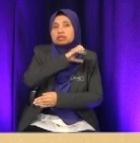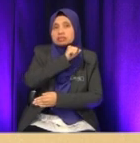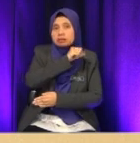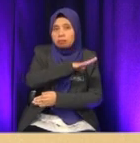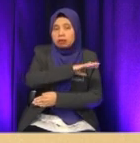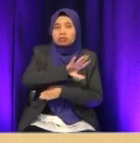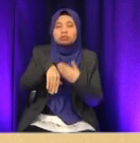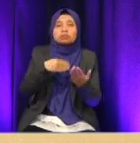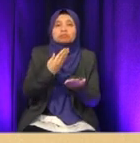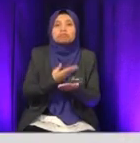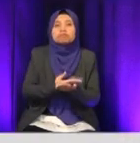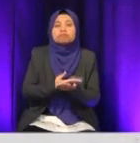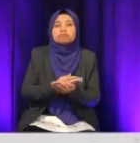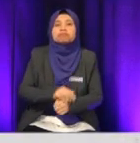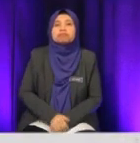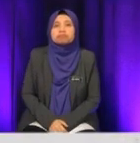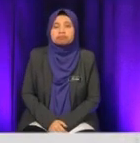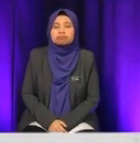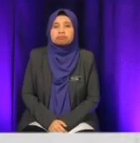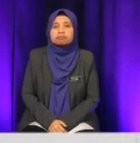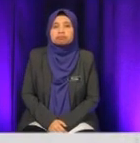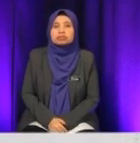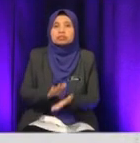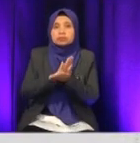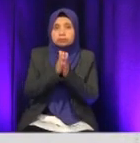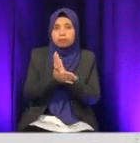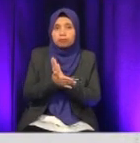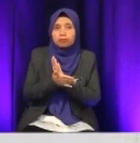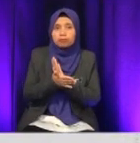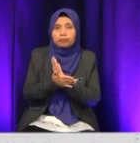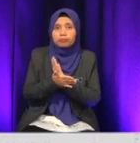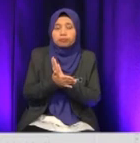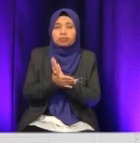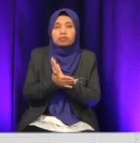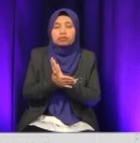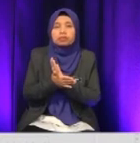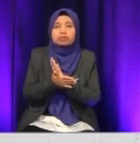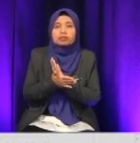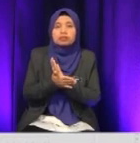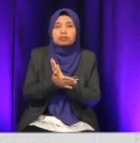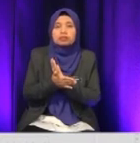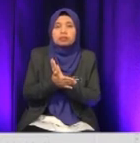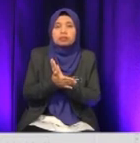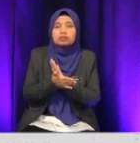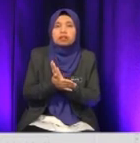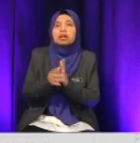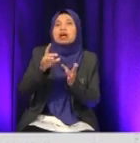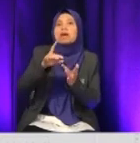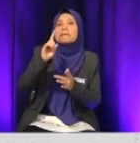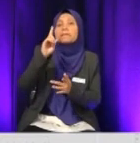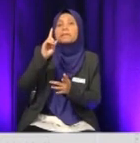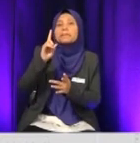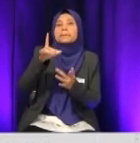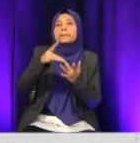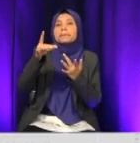to lend a hand. Okay, so you mentioned your answer just now. So which is the keyword